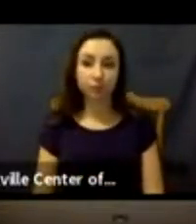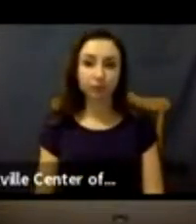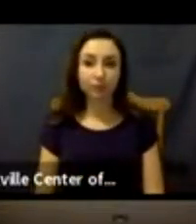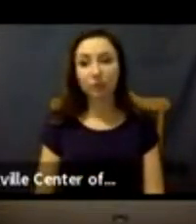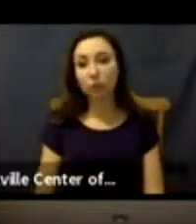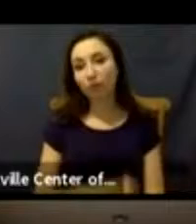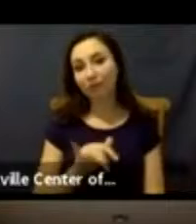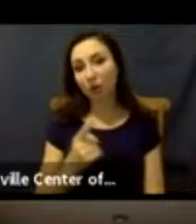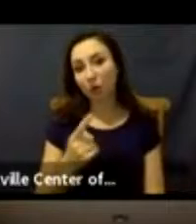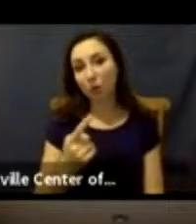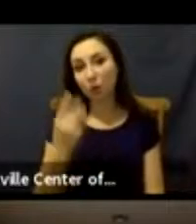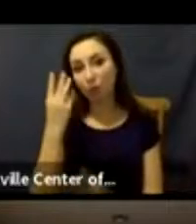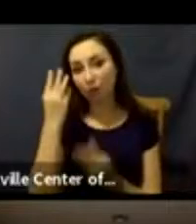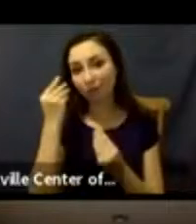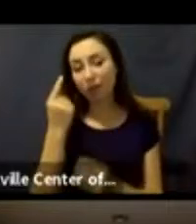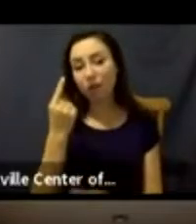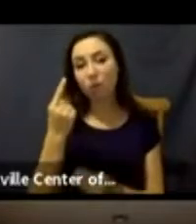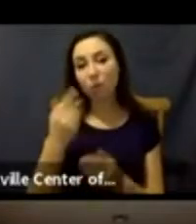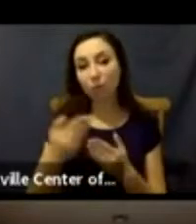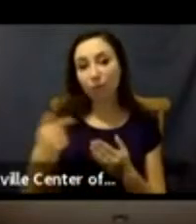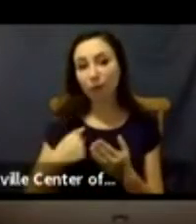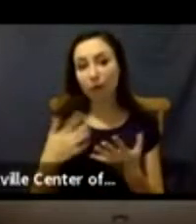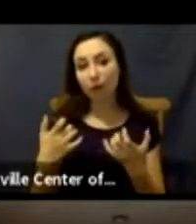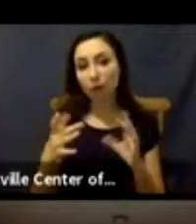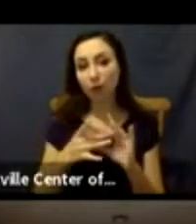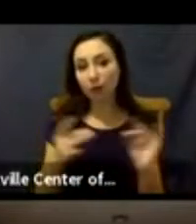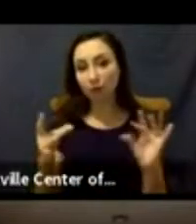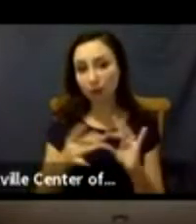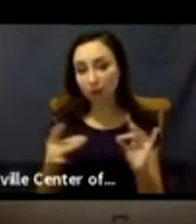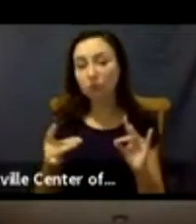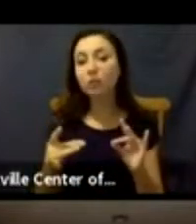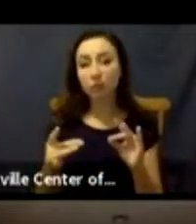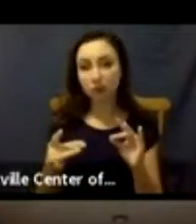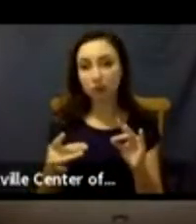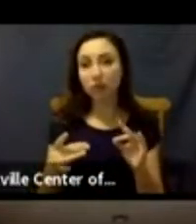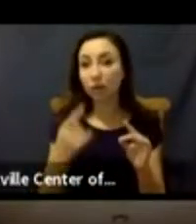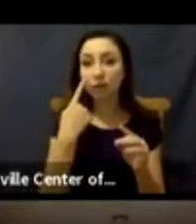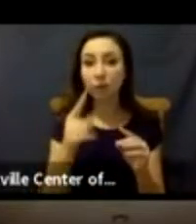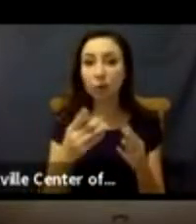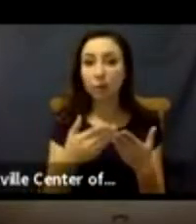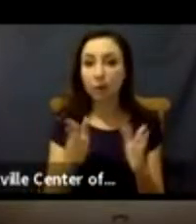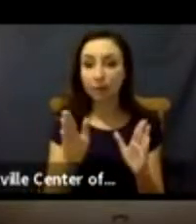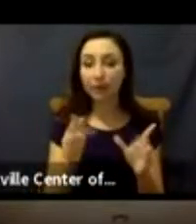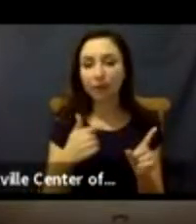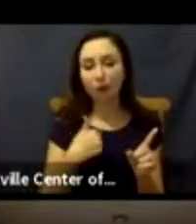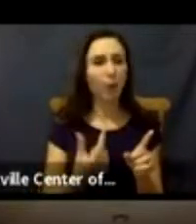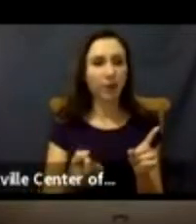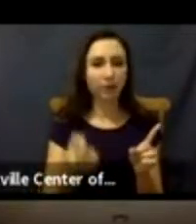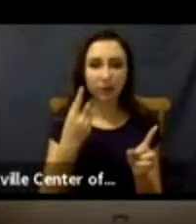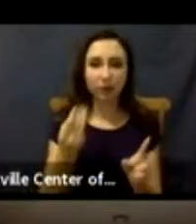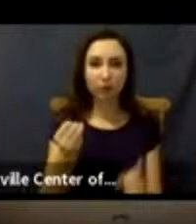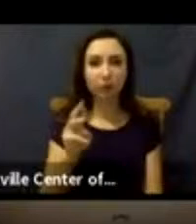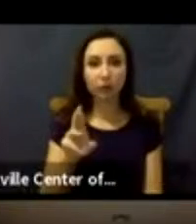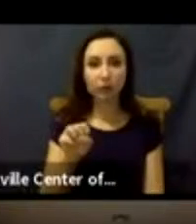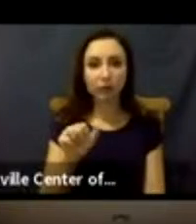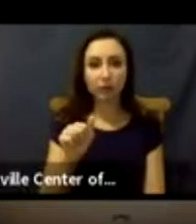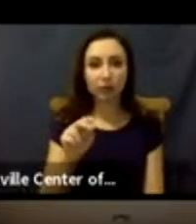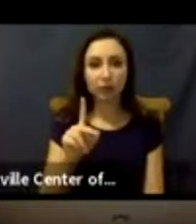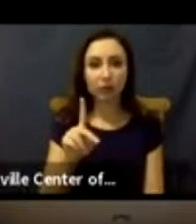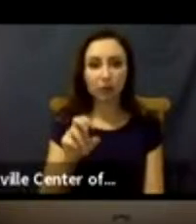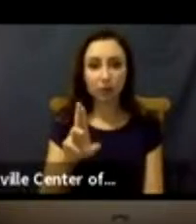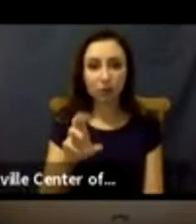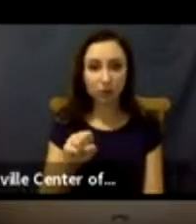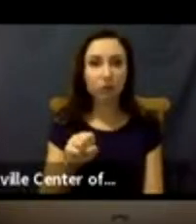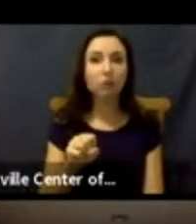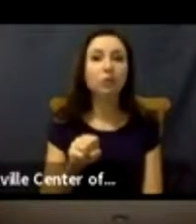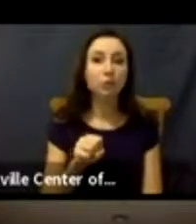one thought. Another thing I'd like to mention is that in terms of, public, and I understand, Mr. Sanders, you're,